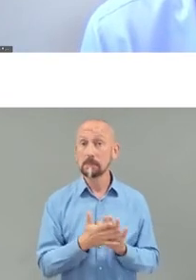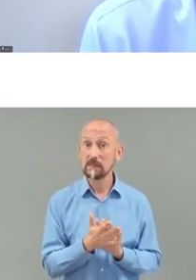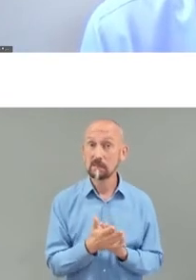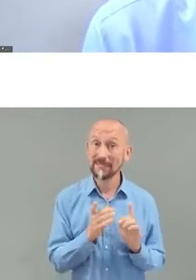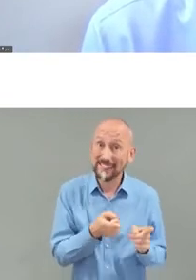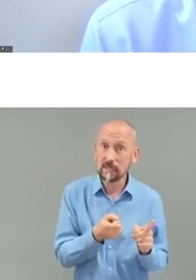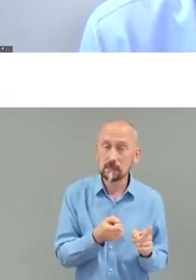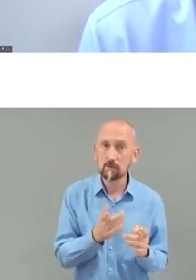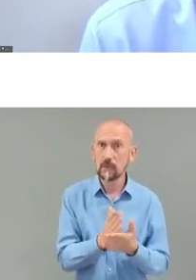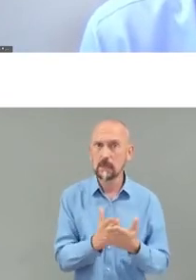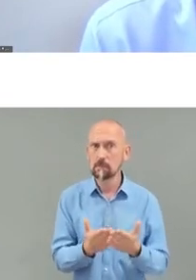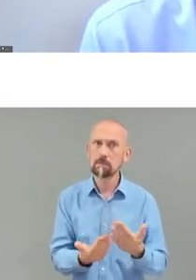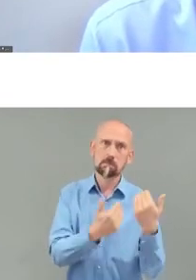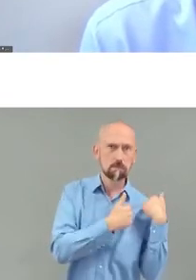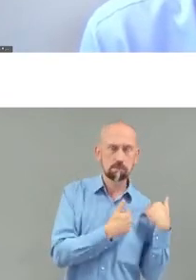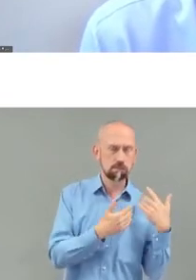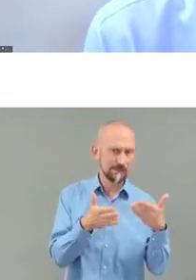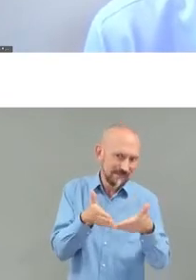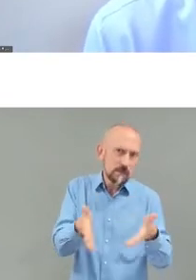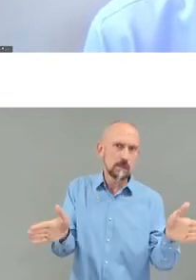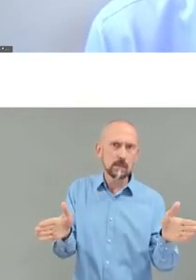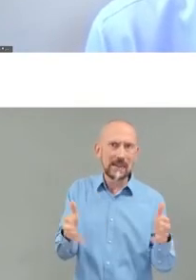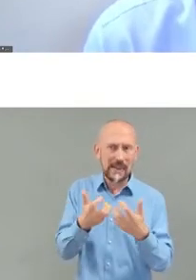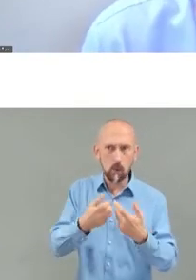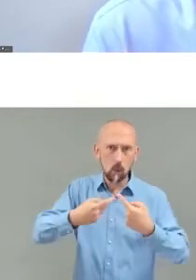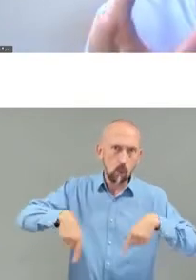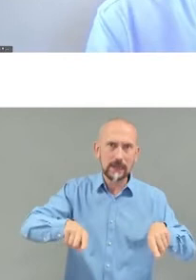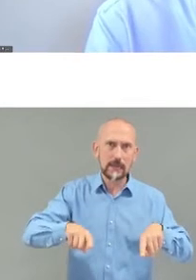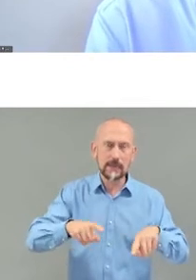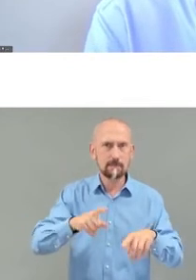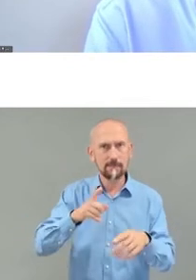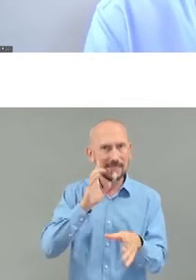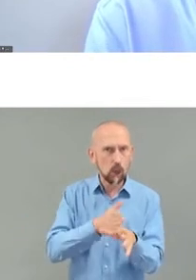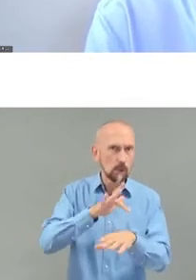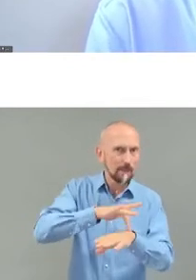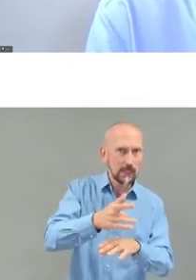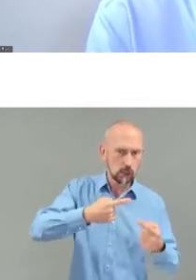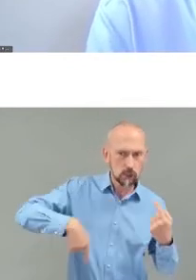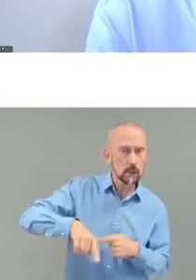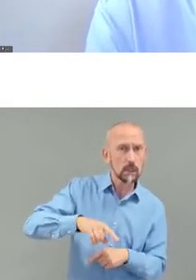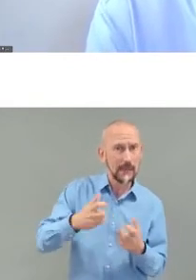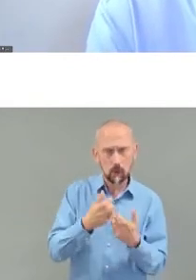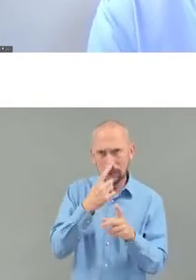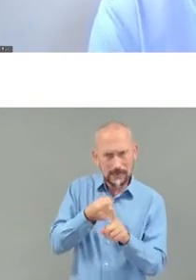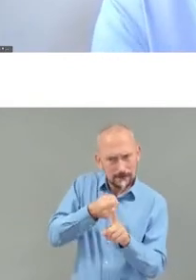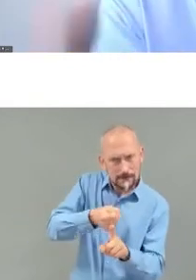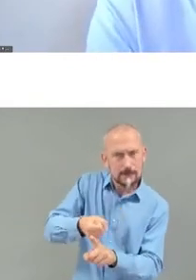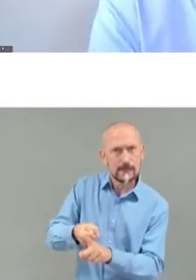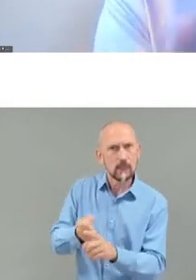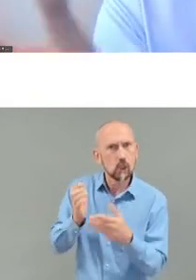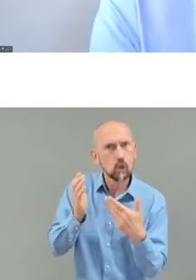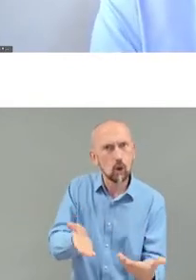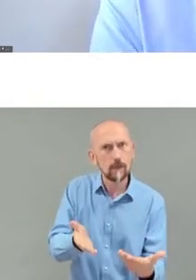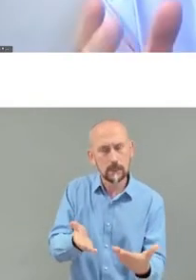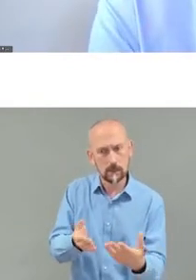mission here, I suppose, in how we have an impact as psychological professions on the way in which services are delivered, so that people can actually